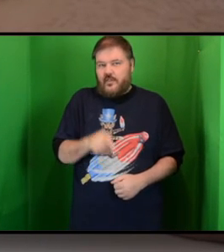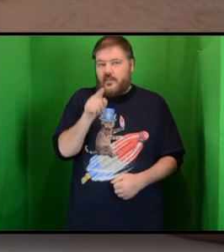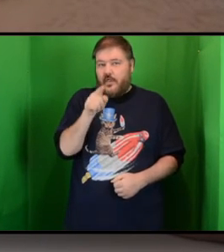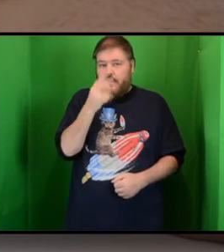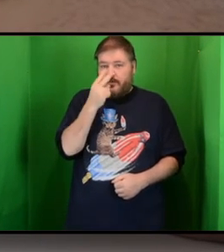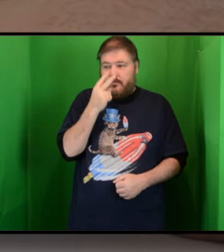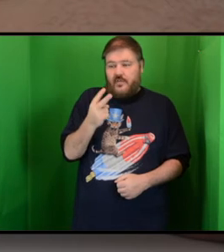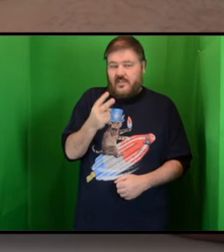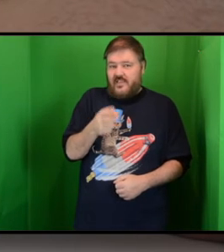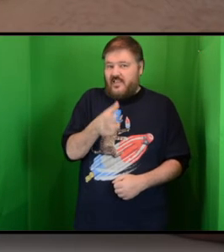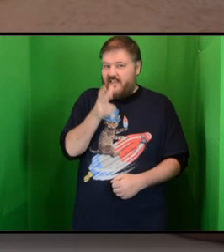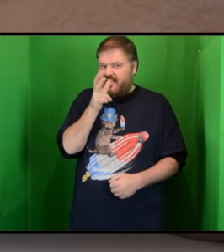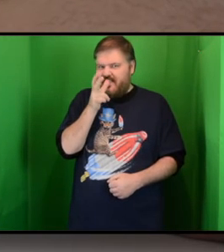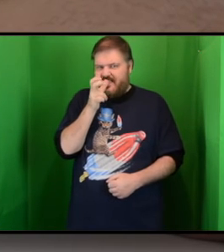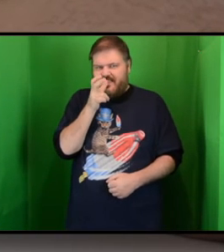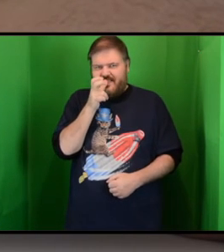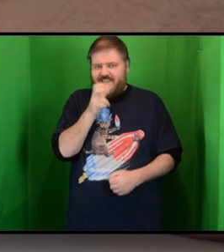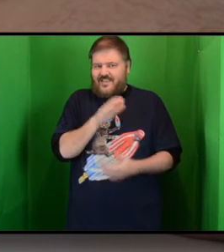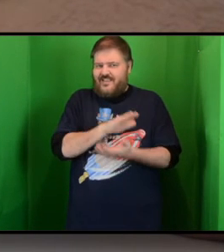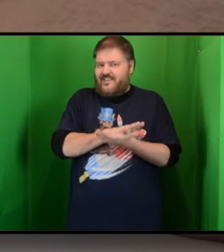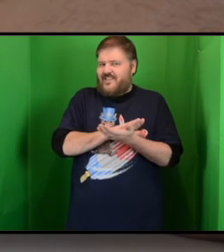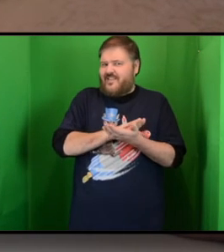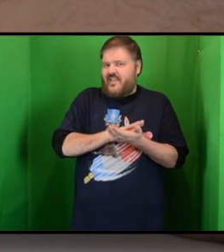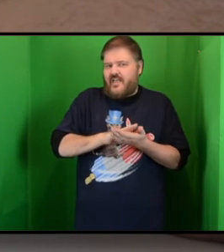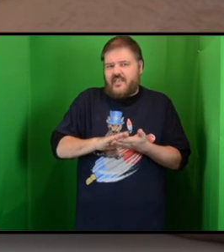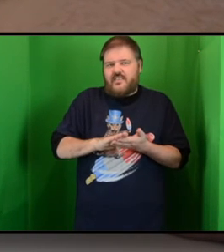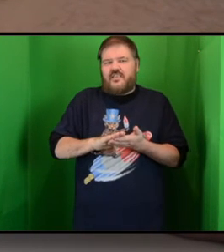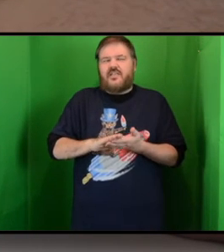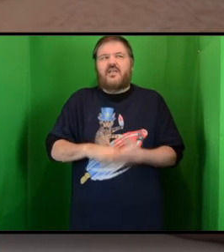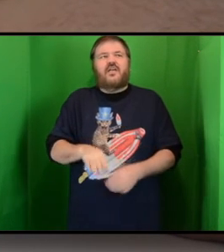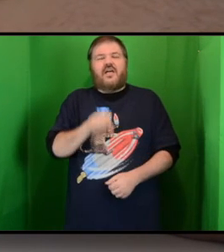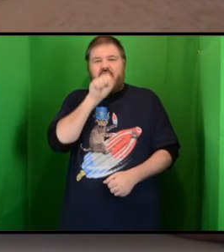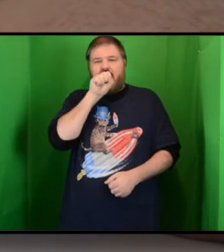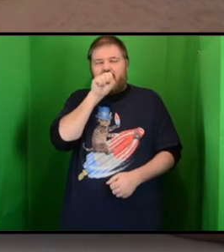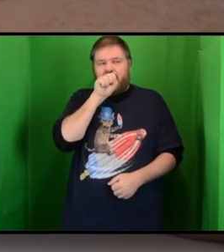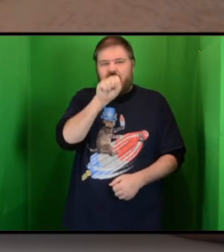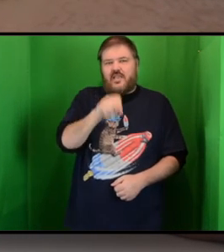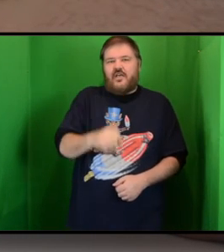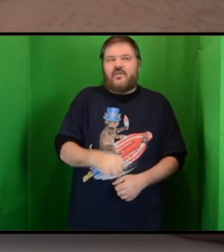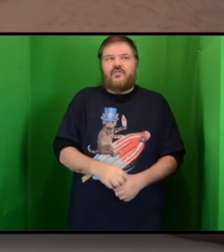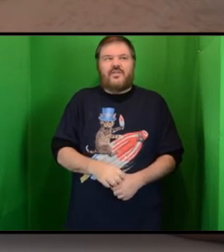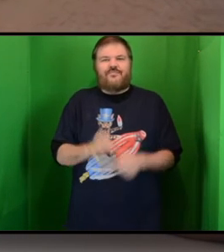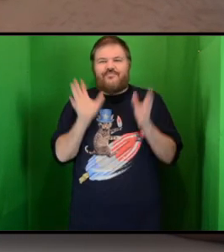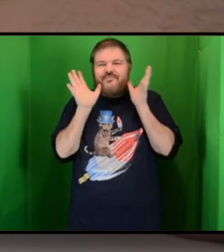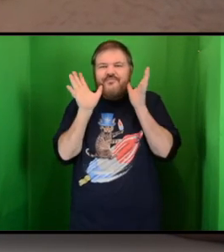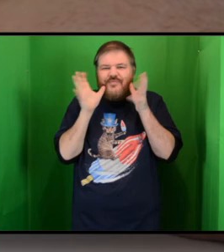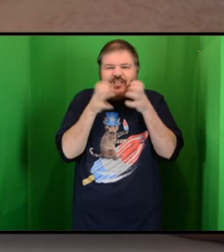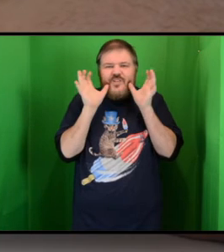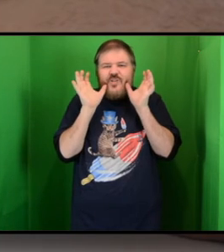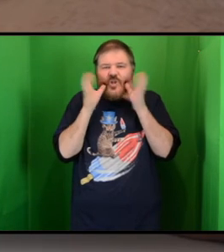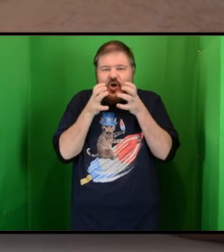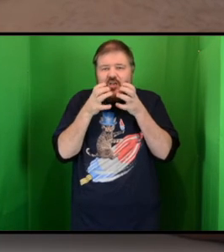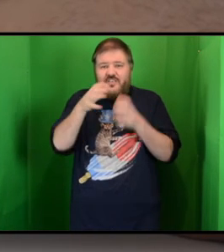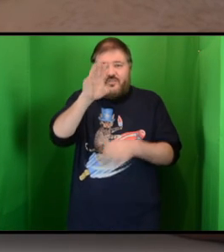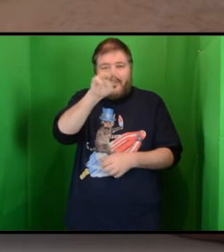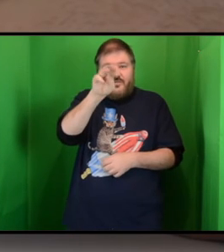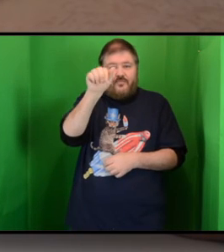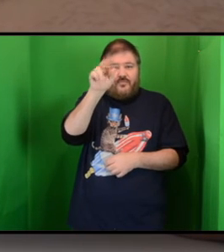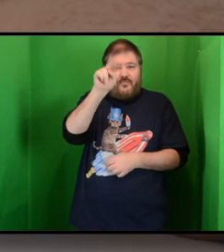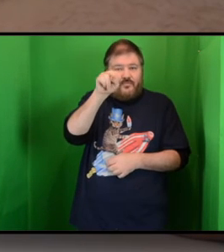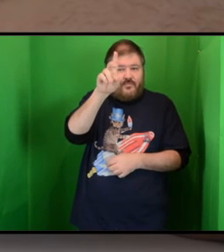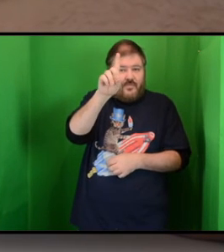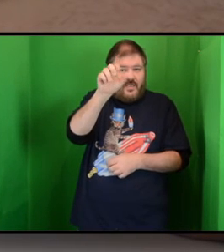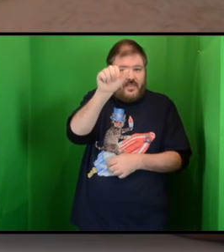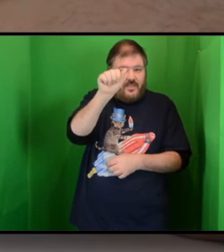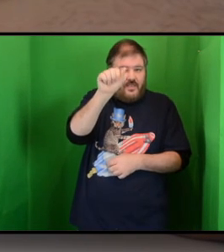all. We'll go into the transformation of what he looks like in a few minutes, so you can see that side of it. But